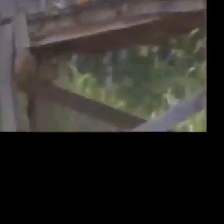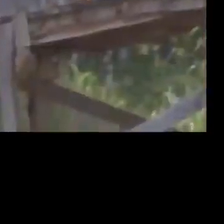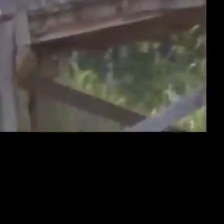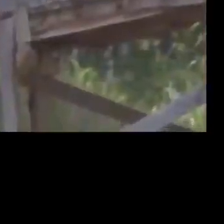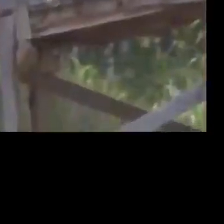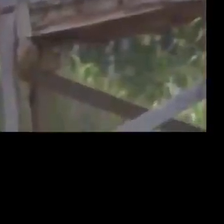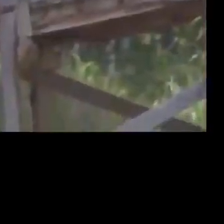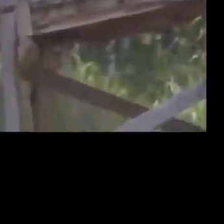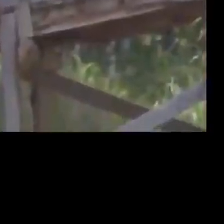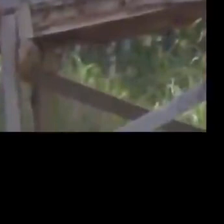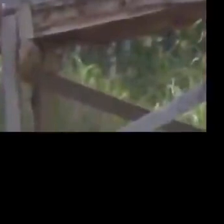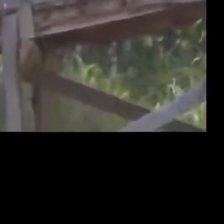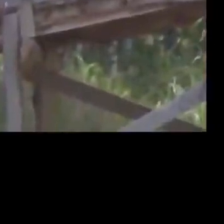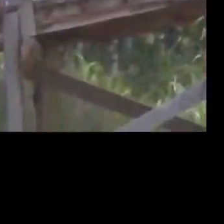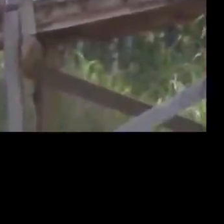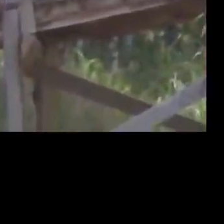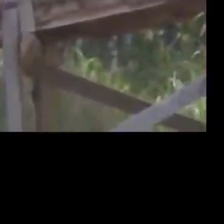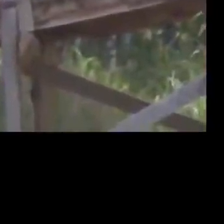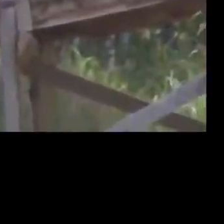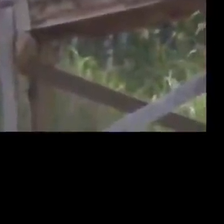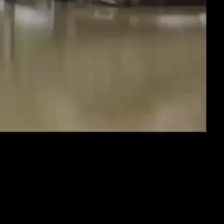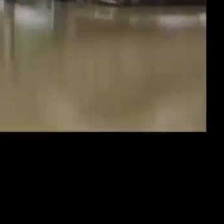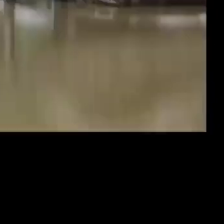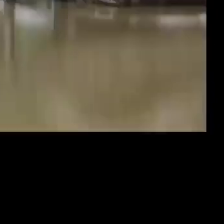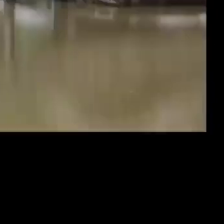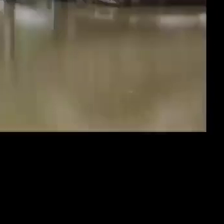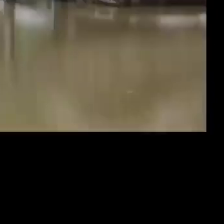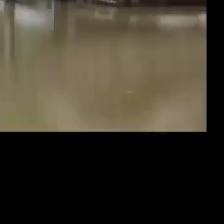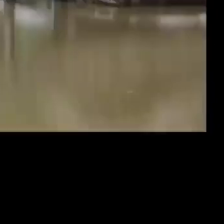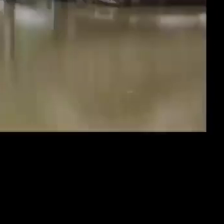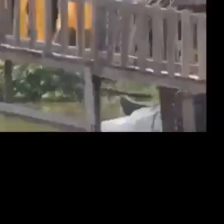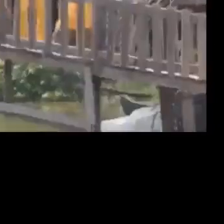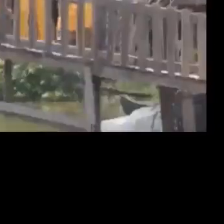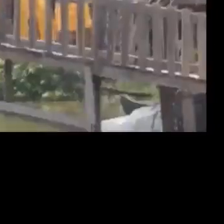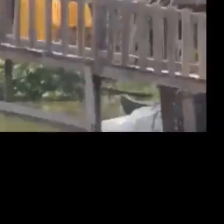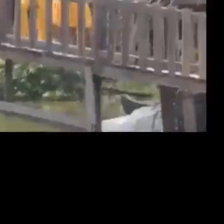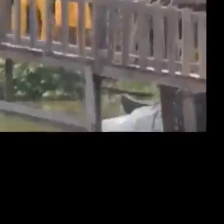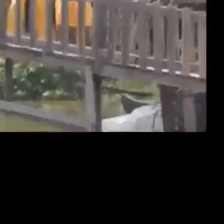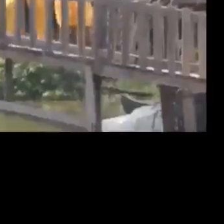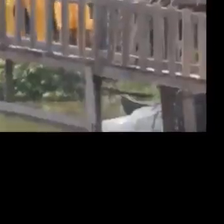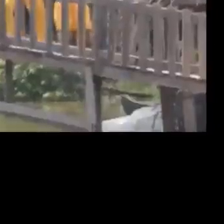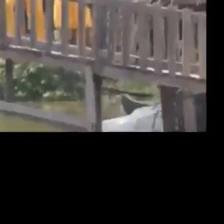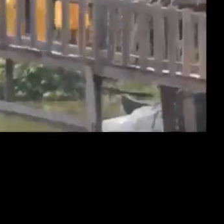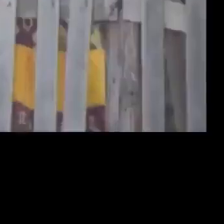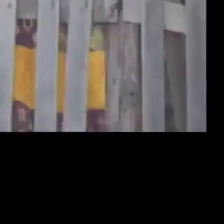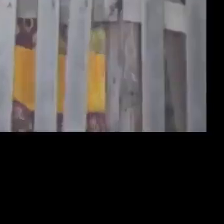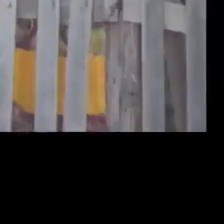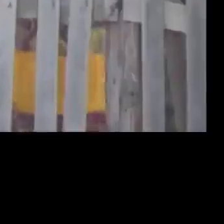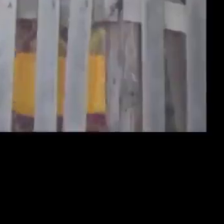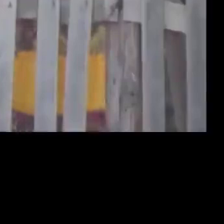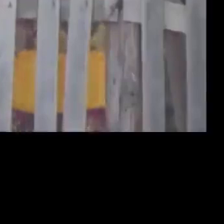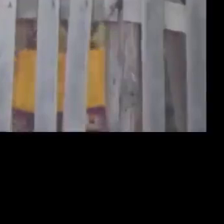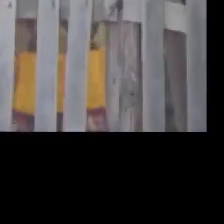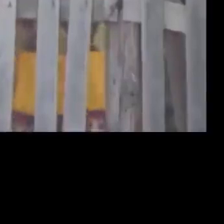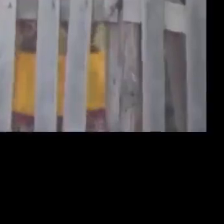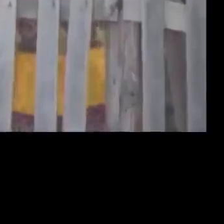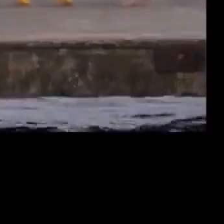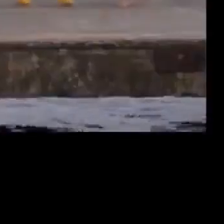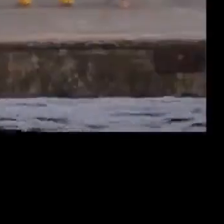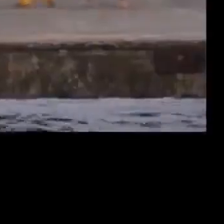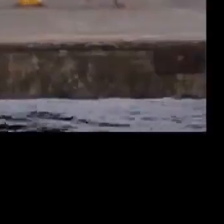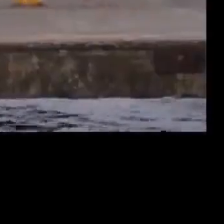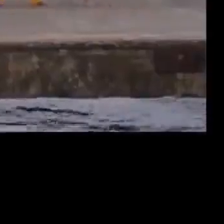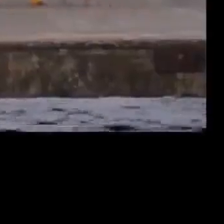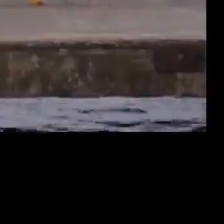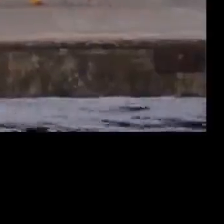ah. Man, he take out the knife and stab up the wife and see how the blood they run. And the blood they run, and the blood they run. See how the blood they run. And the blood